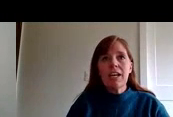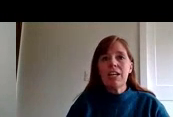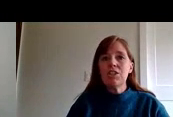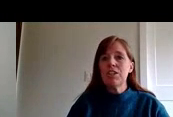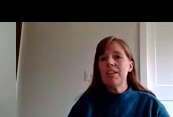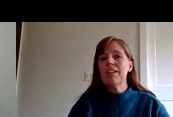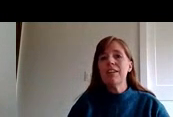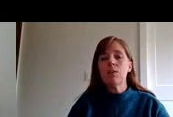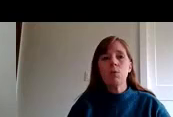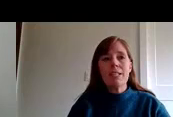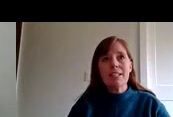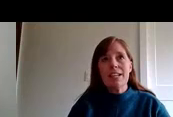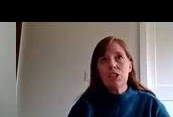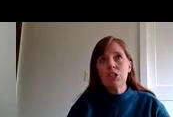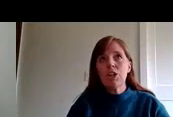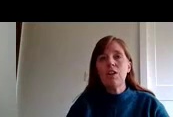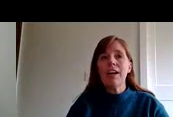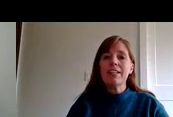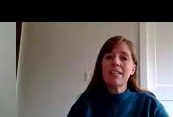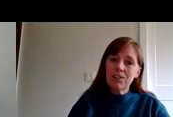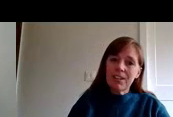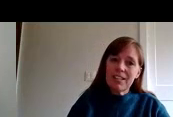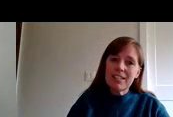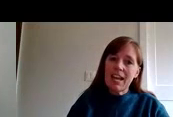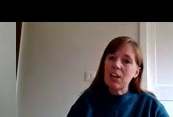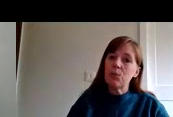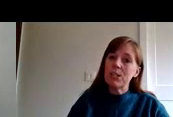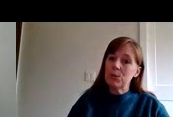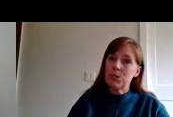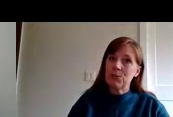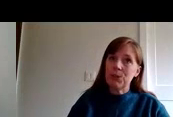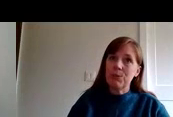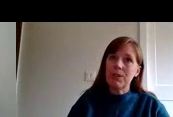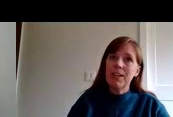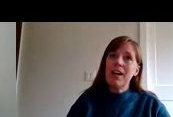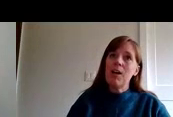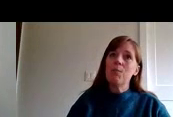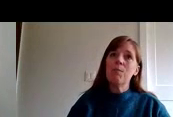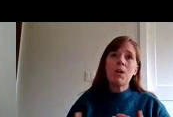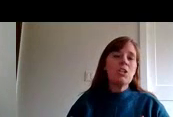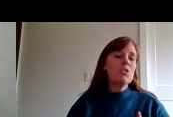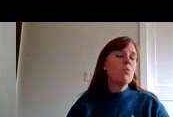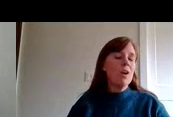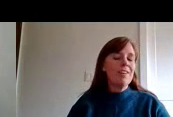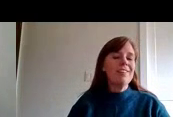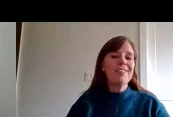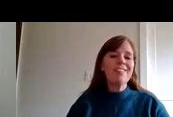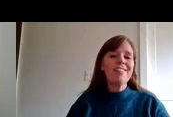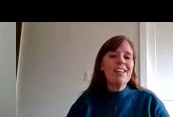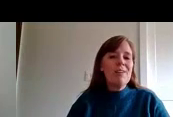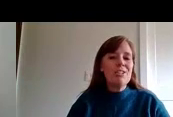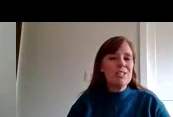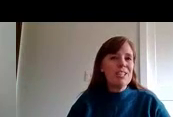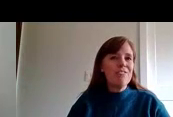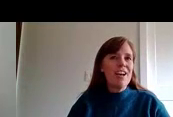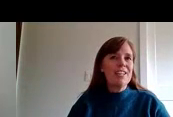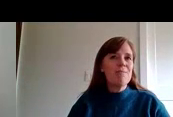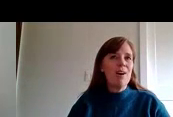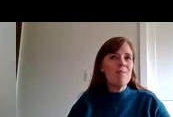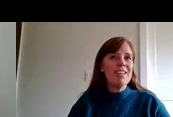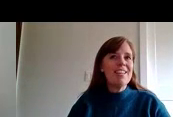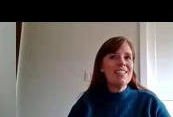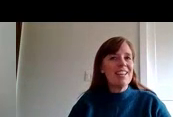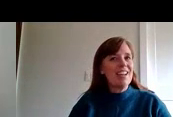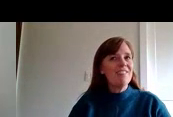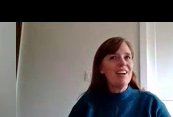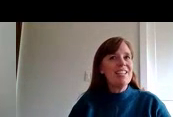distance education, residential, itinerant, and resource room. Just one little interesting